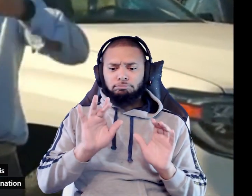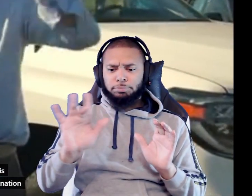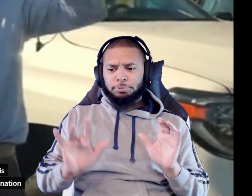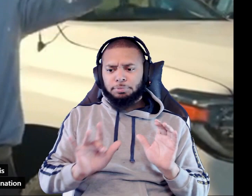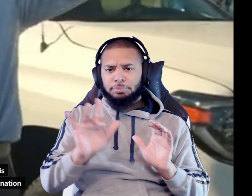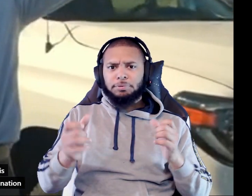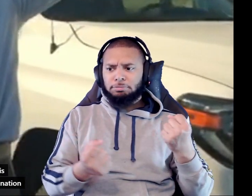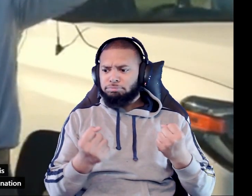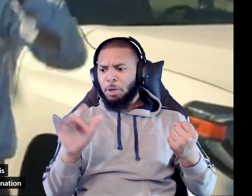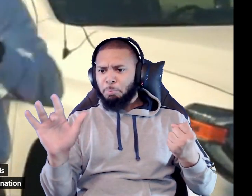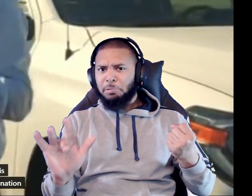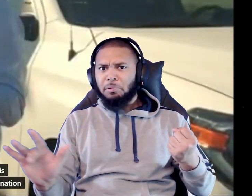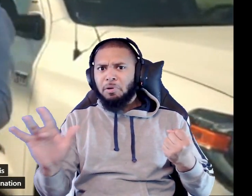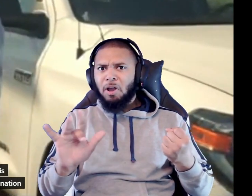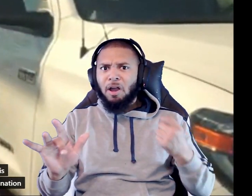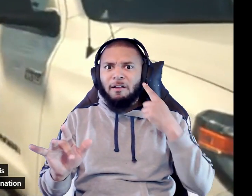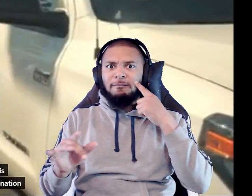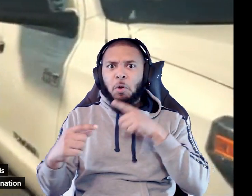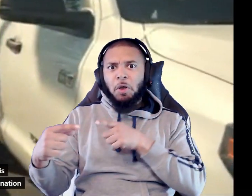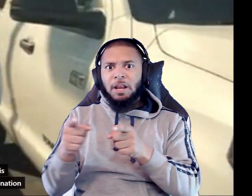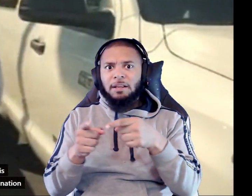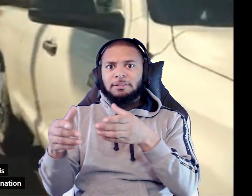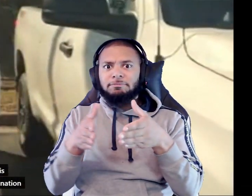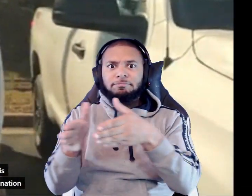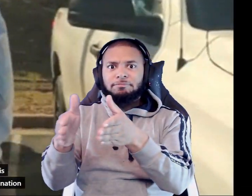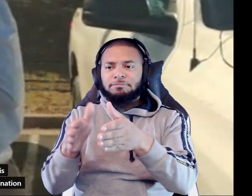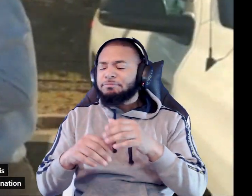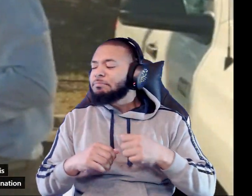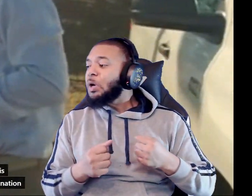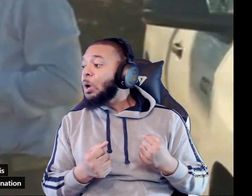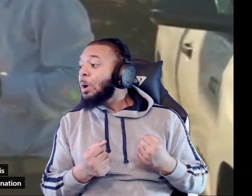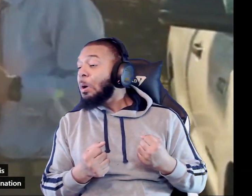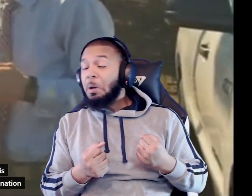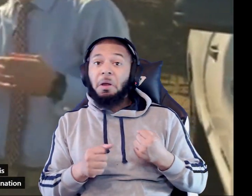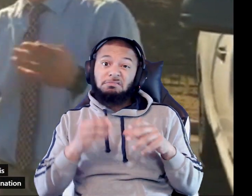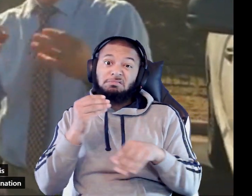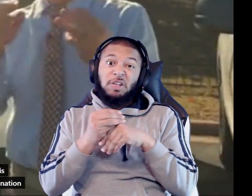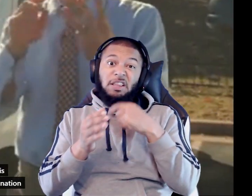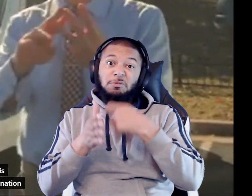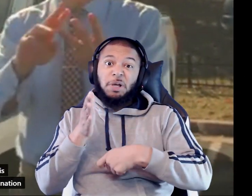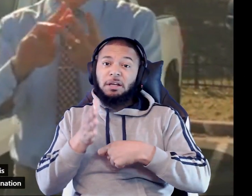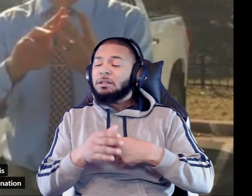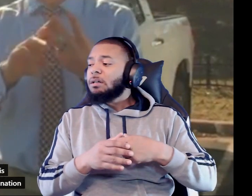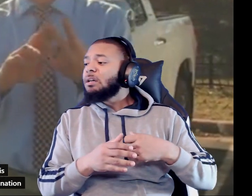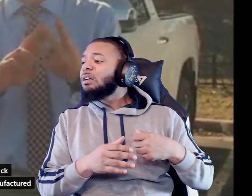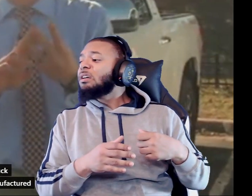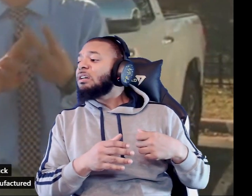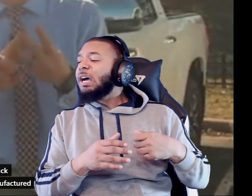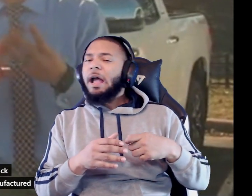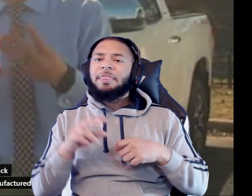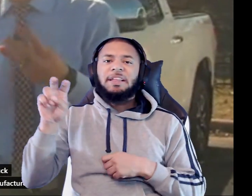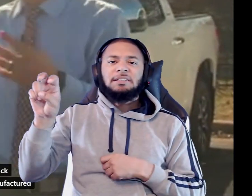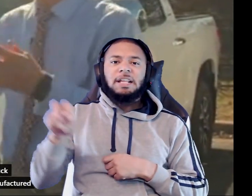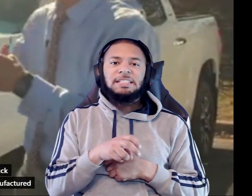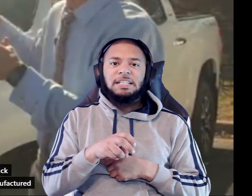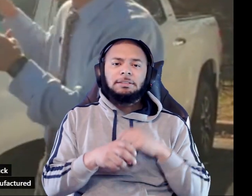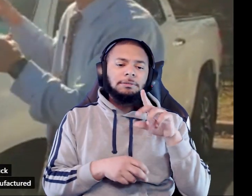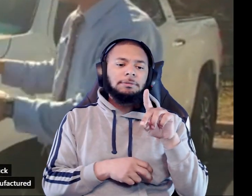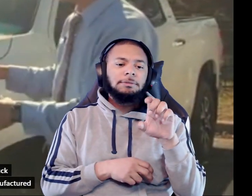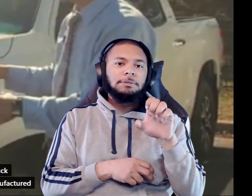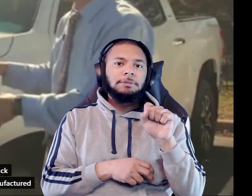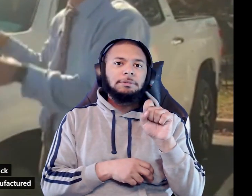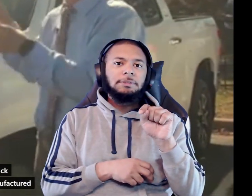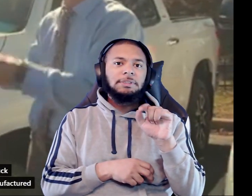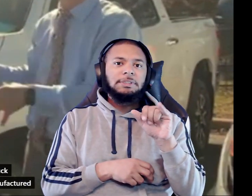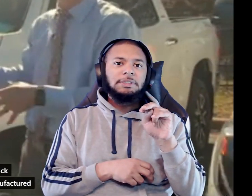those options add to the price of this truck. And then finally, the destination charge. So that's to